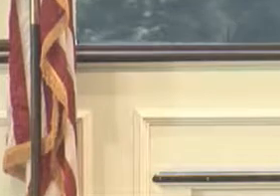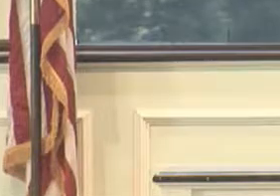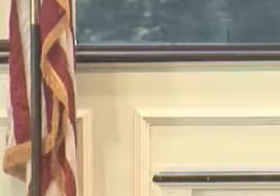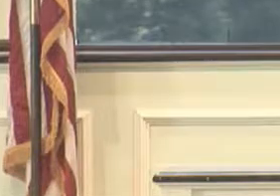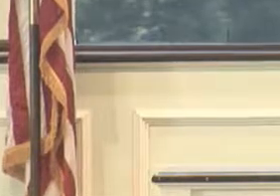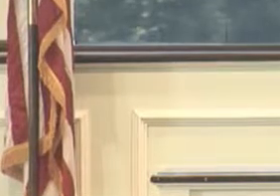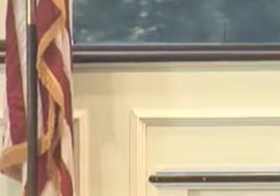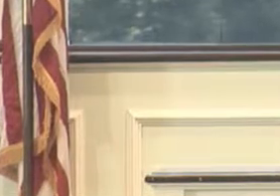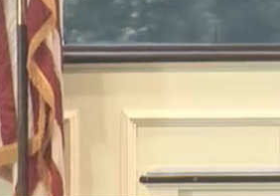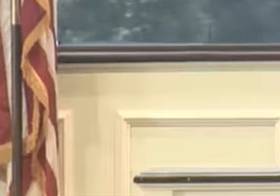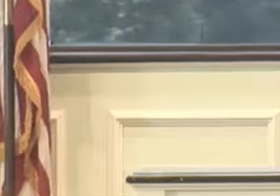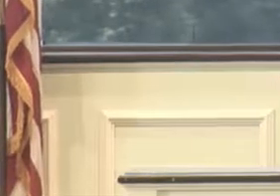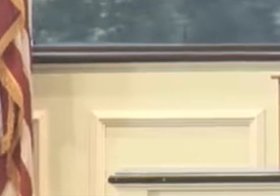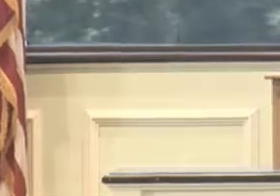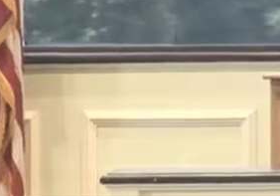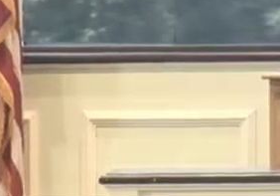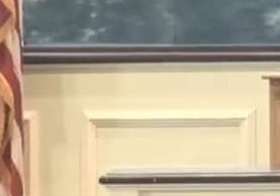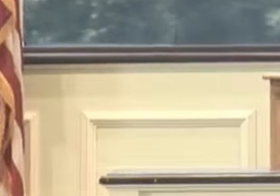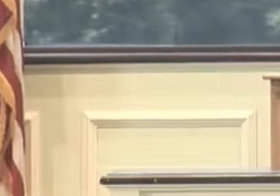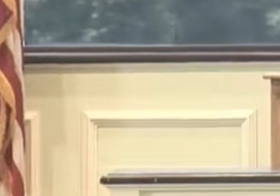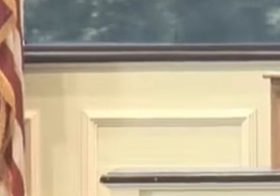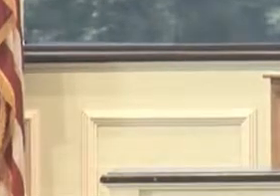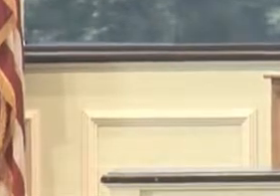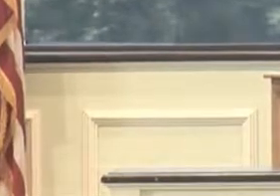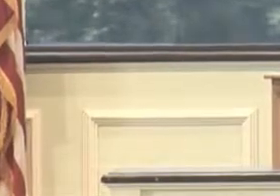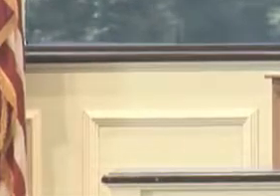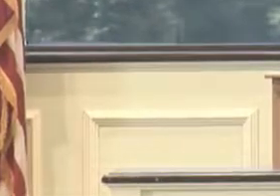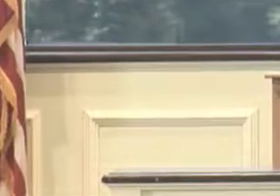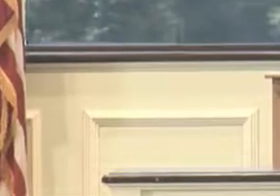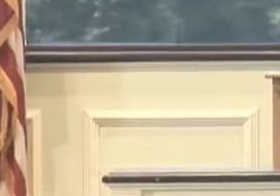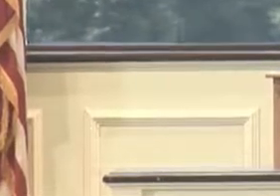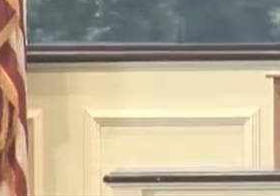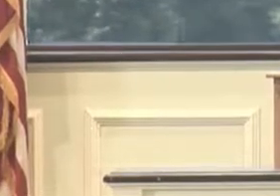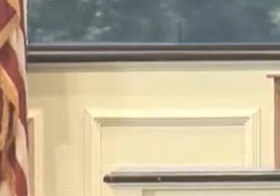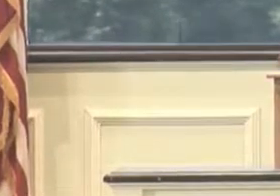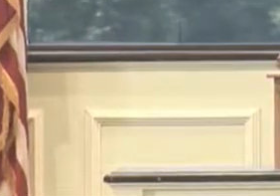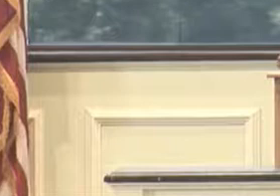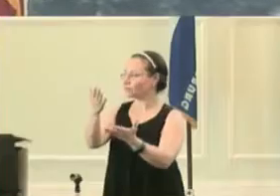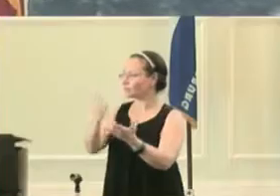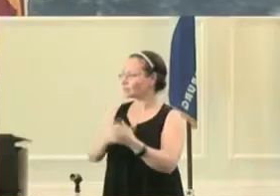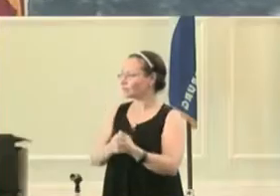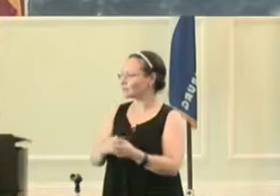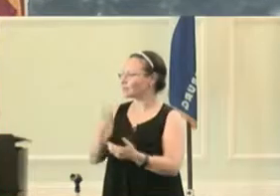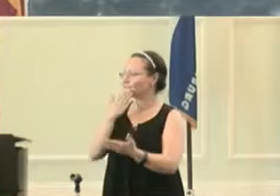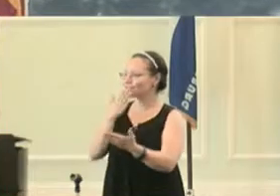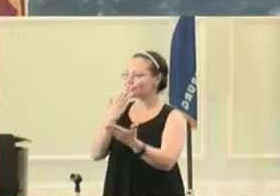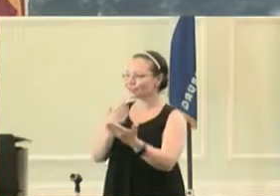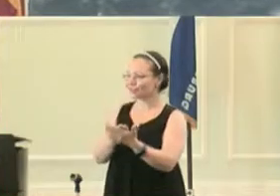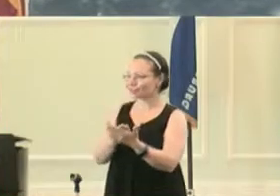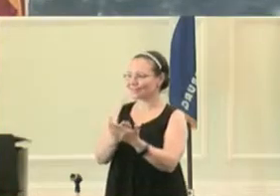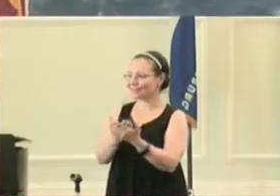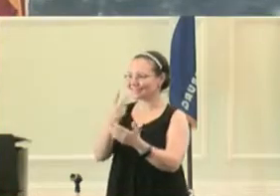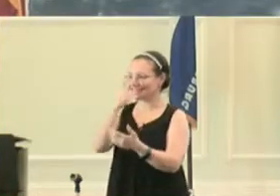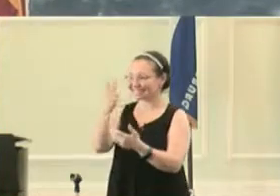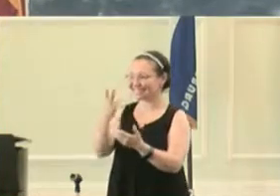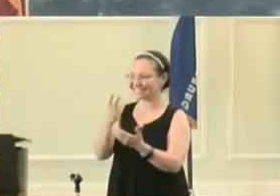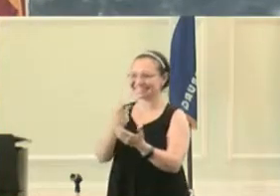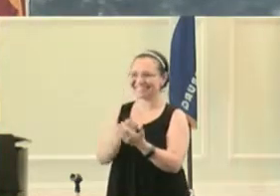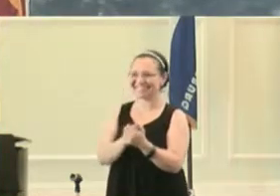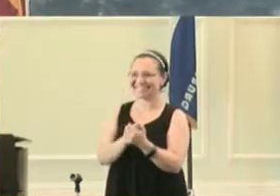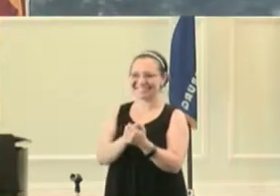Forgot to mention a couple of things, and before we get into the message, it's good to see Van with us.